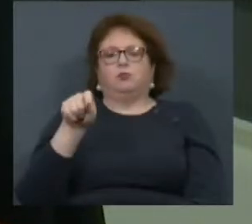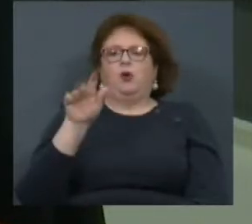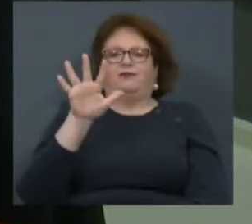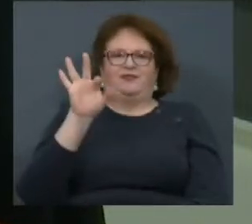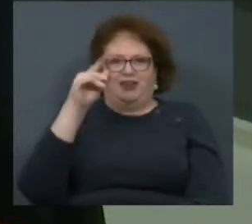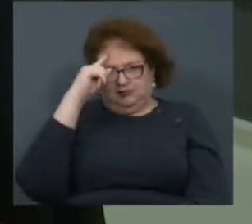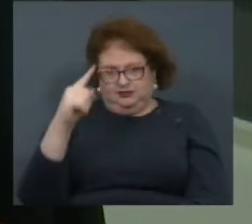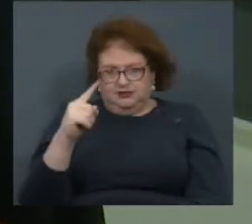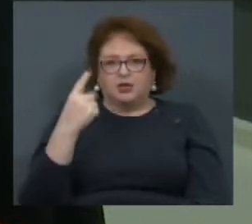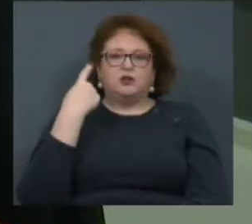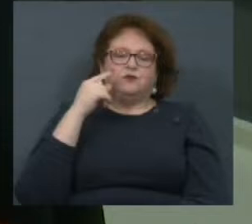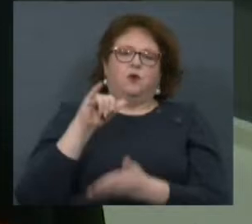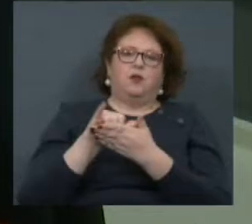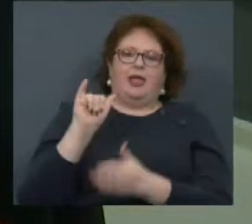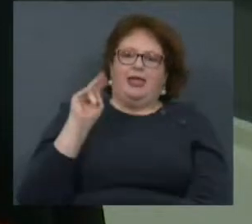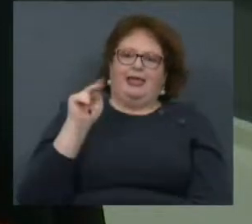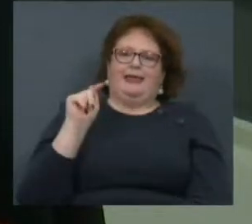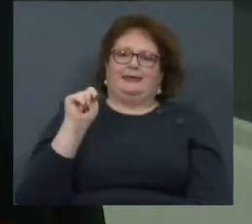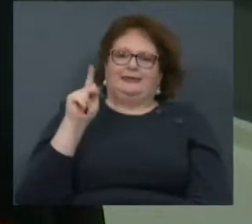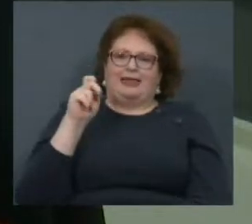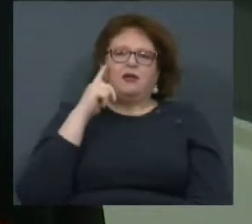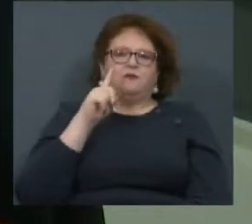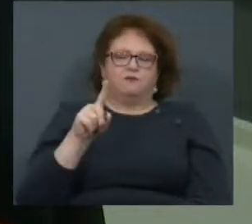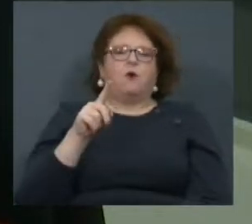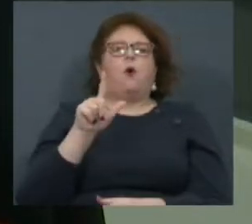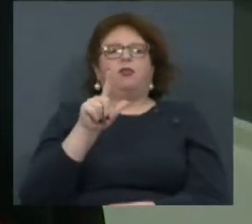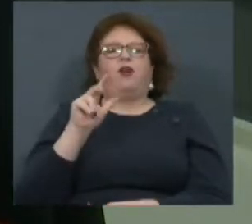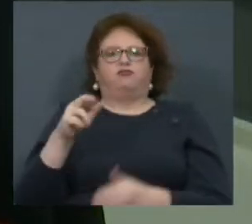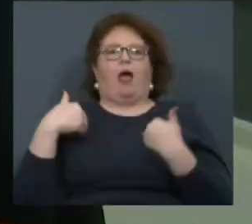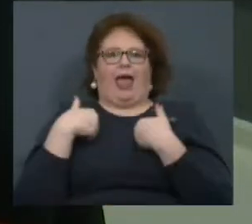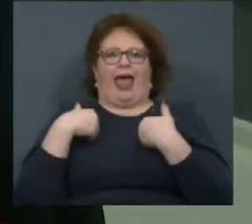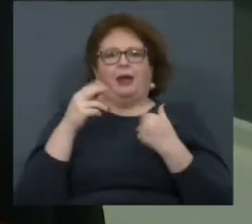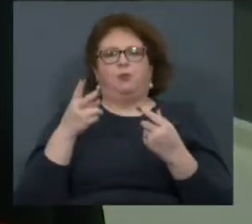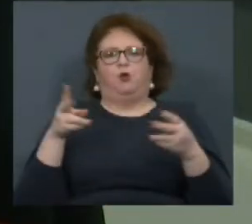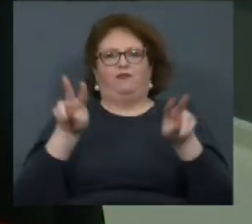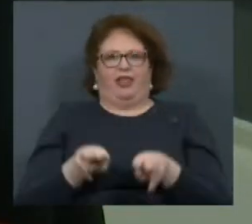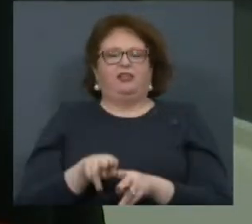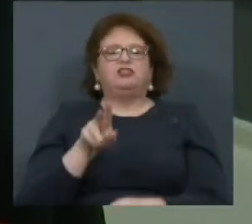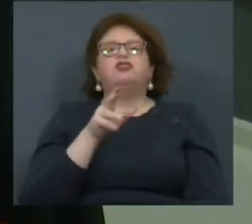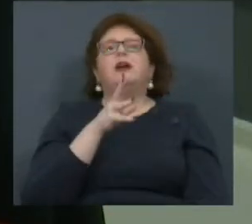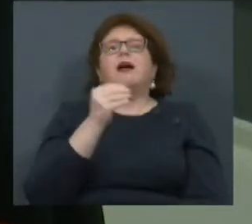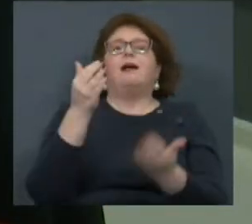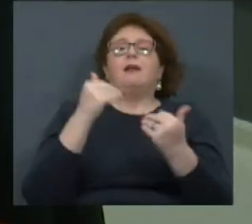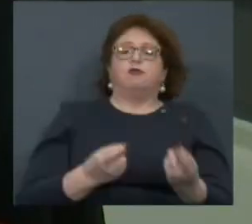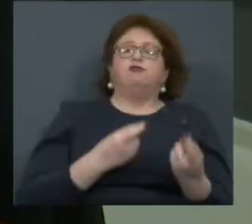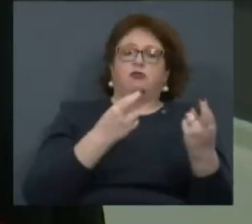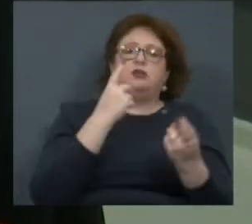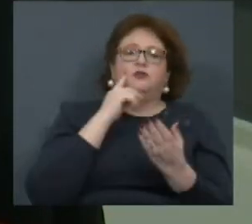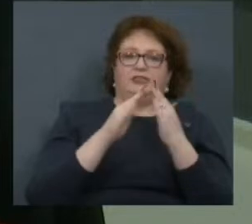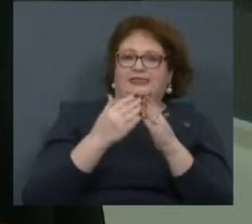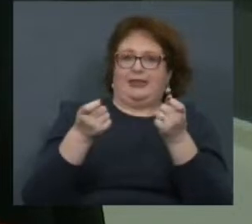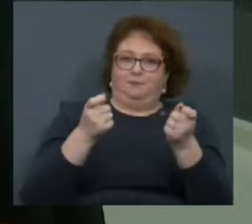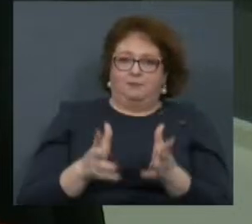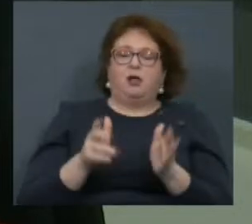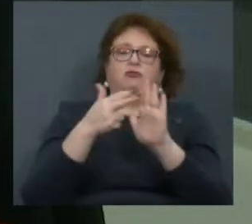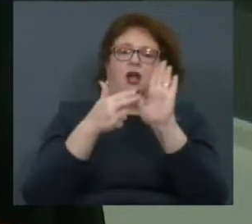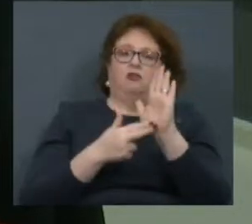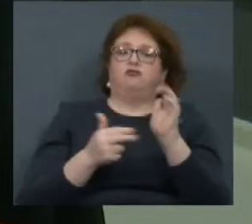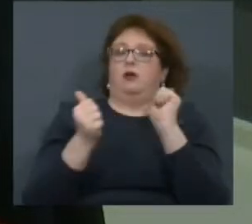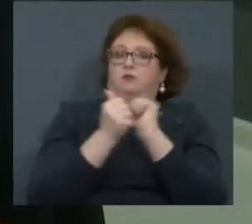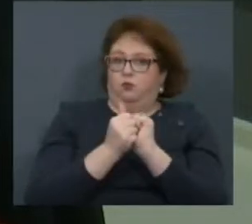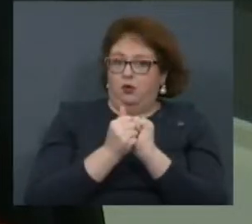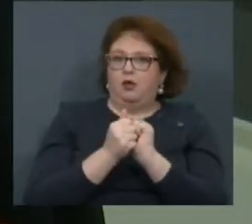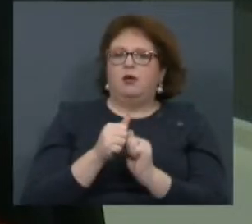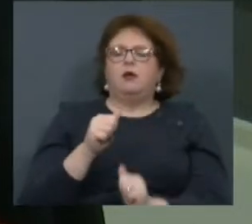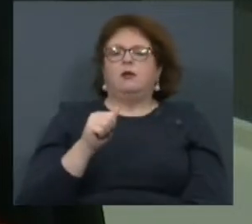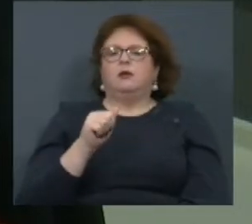$216,966.59 for the intake addition to the Little Rock Animal Village and for other purposes. A resolution to authorize the city manager to enter into a contract